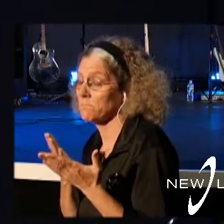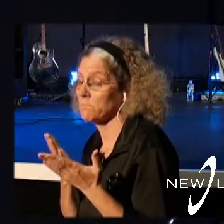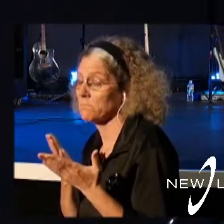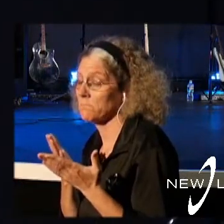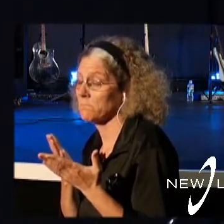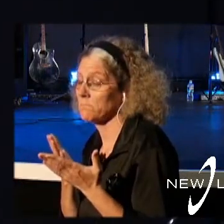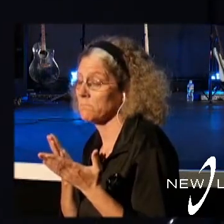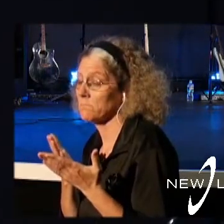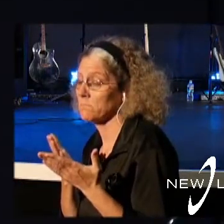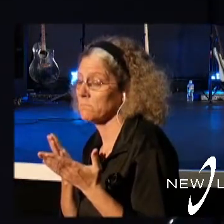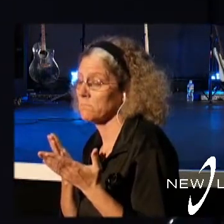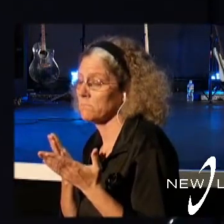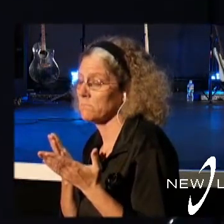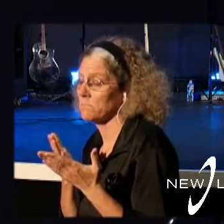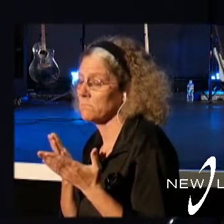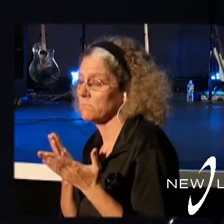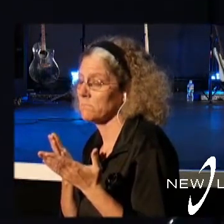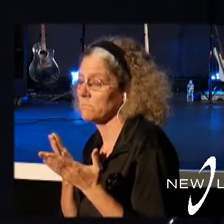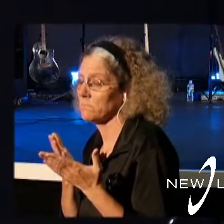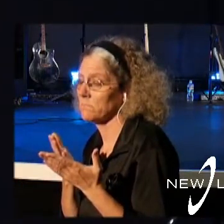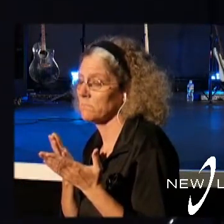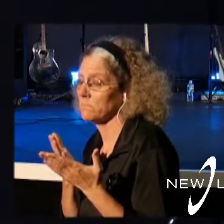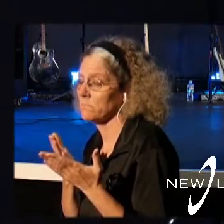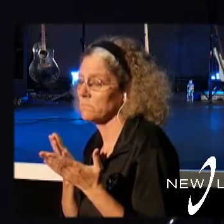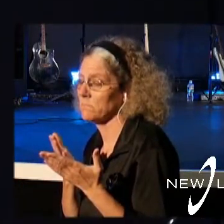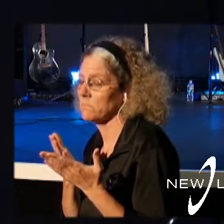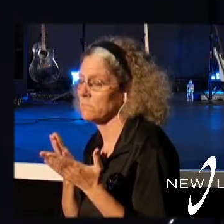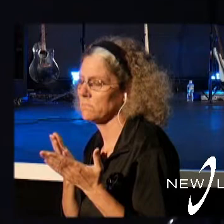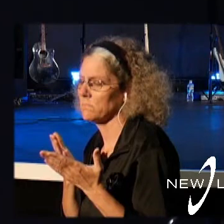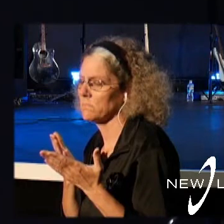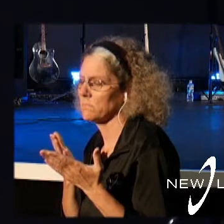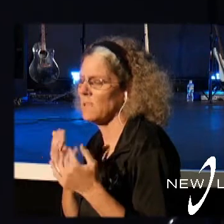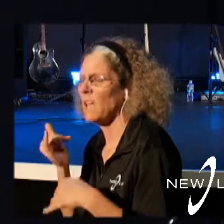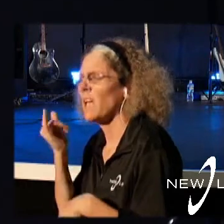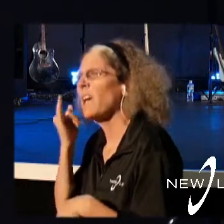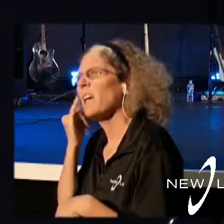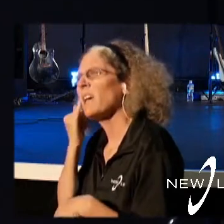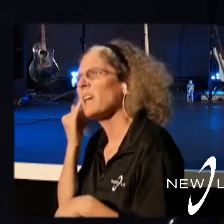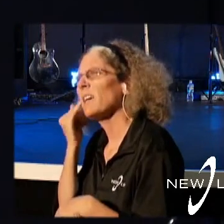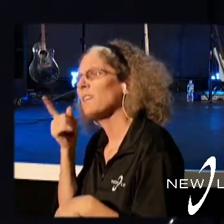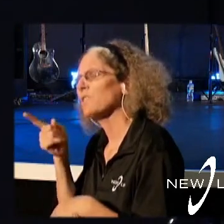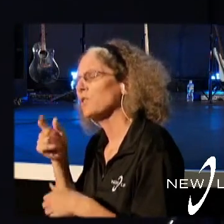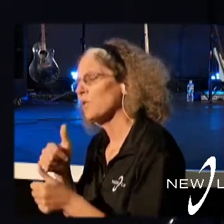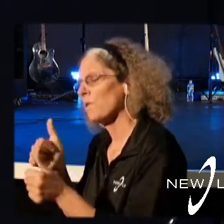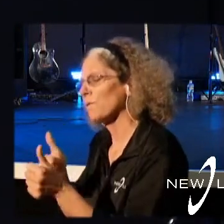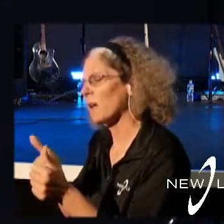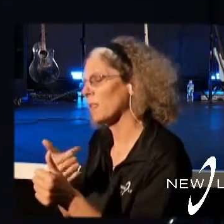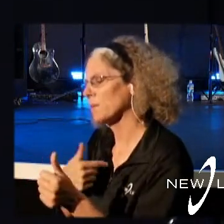us, truth be told, if you just followed us around for 7 days,